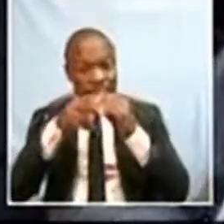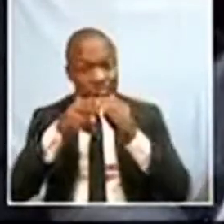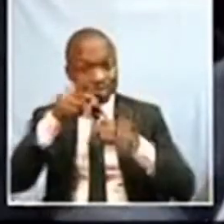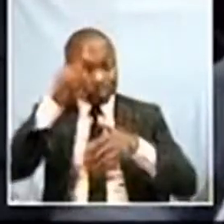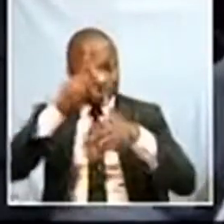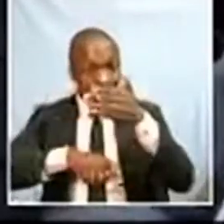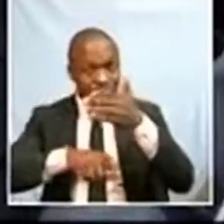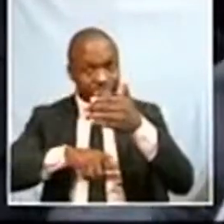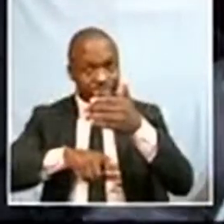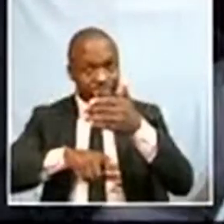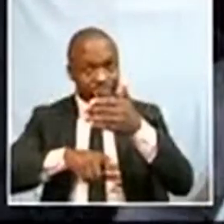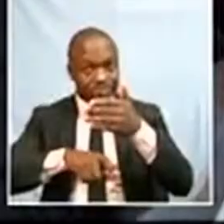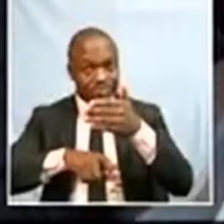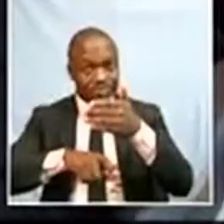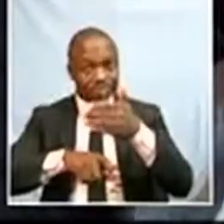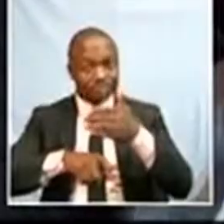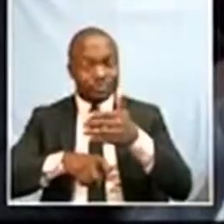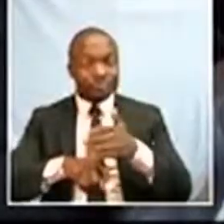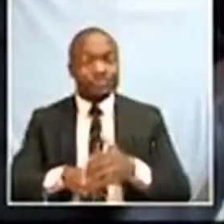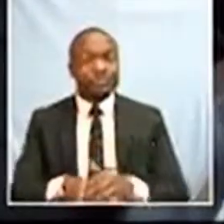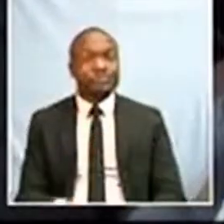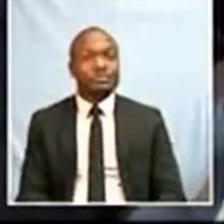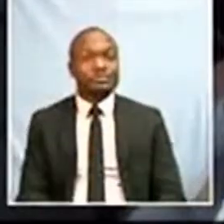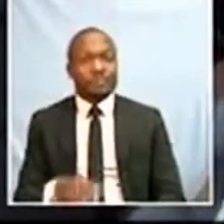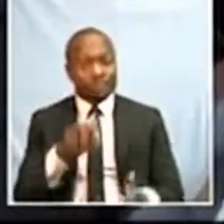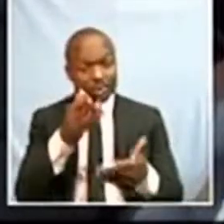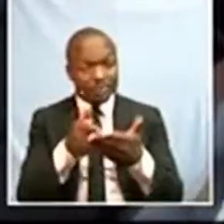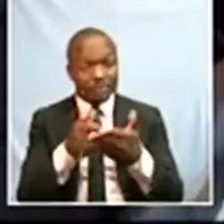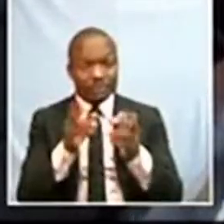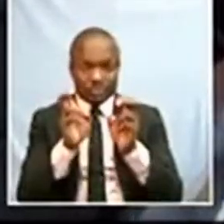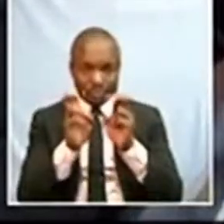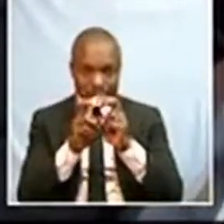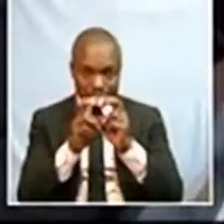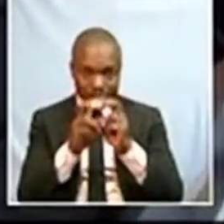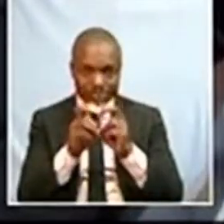cost of these contracts?